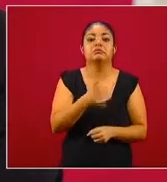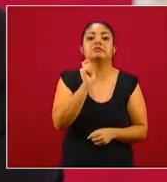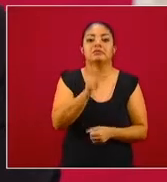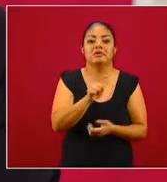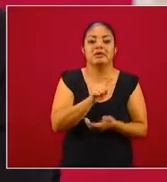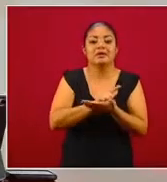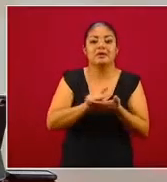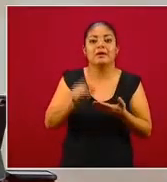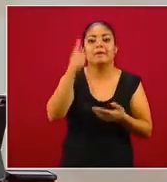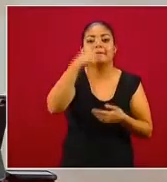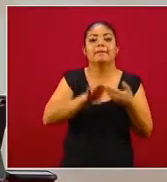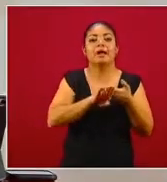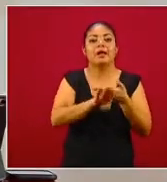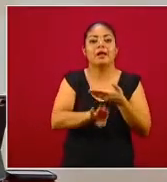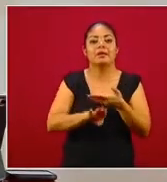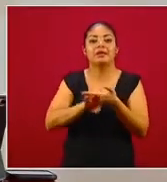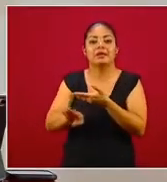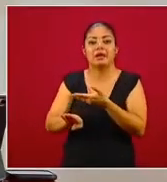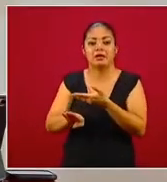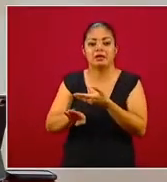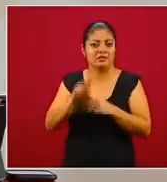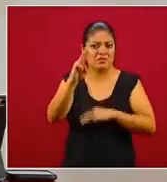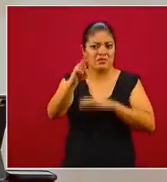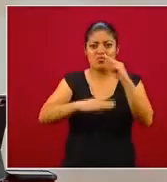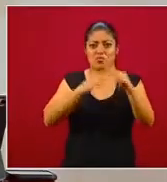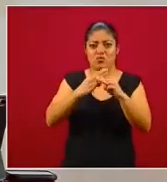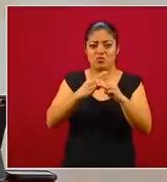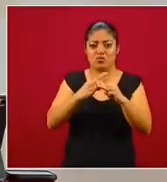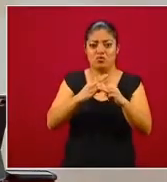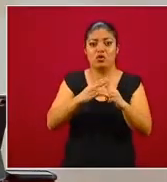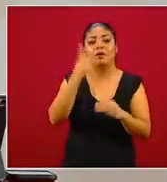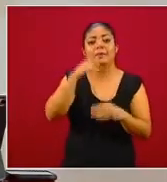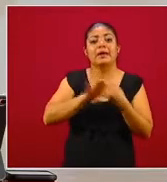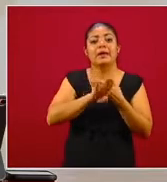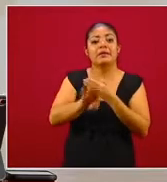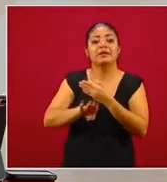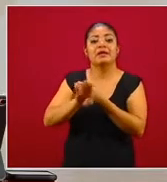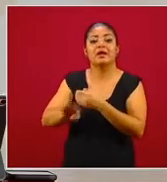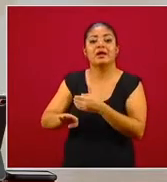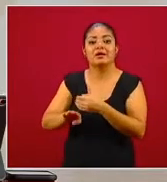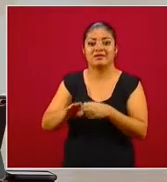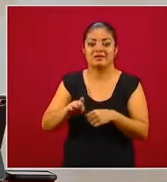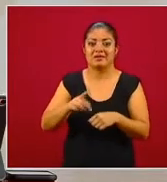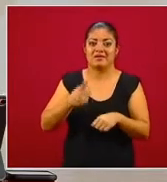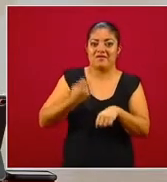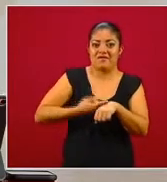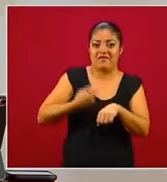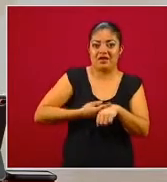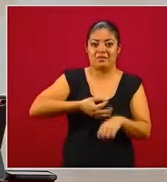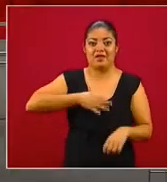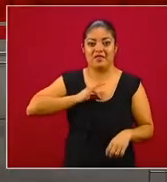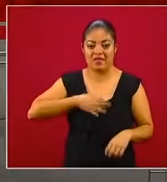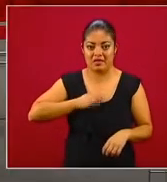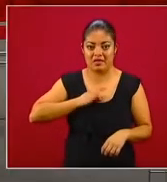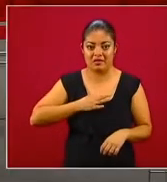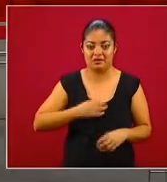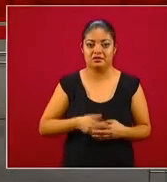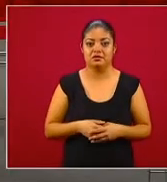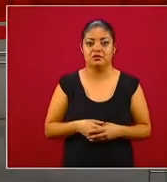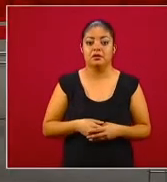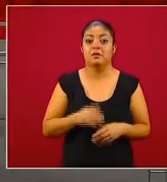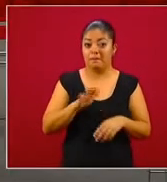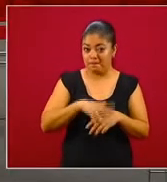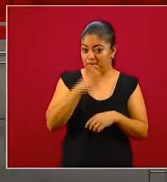know that this is a preventive, universal preventive measure for infectious diseases. So